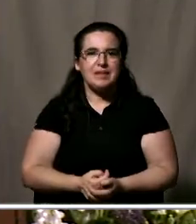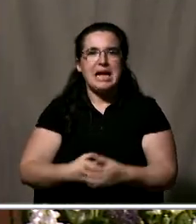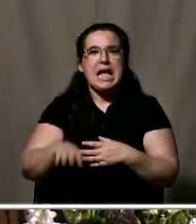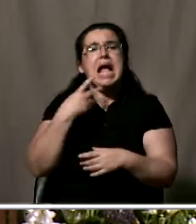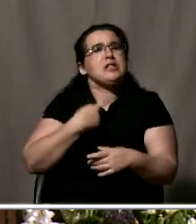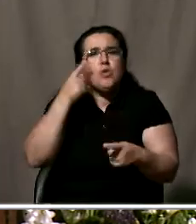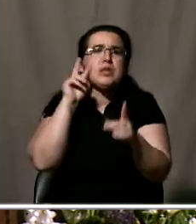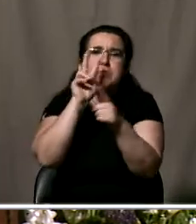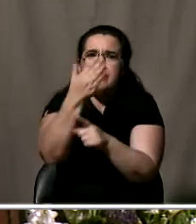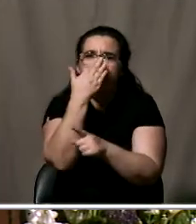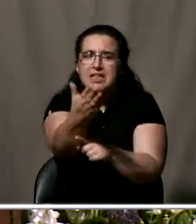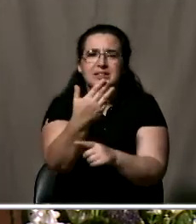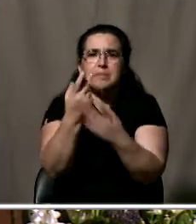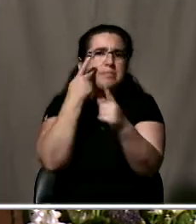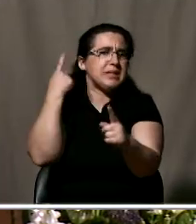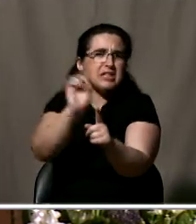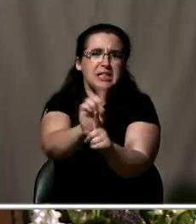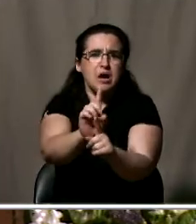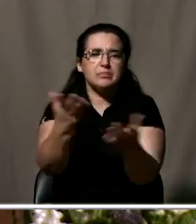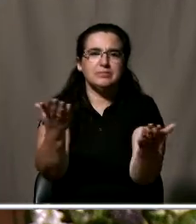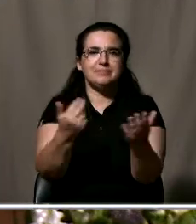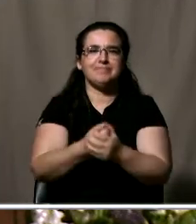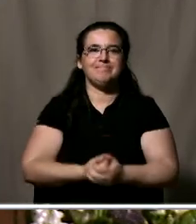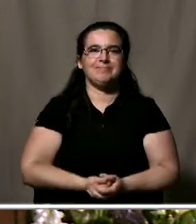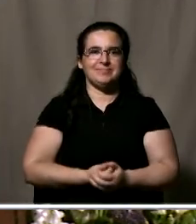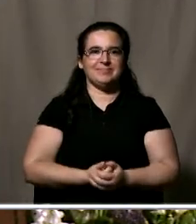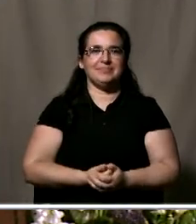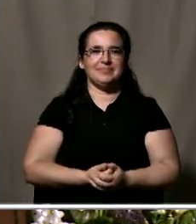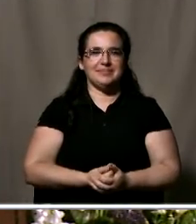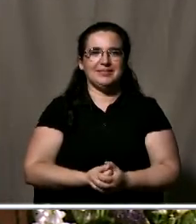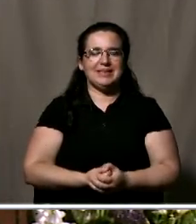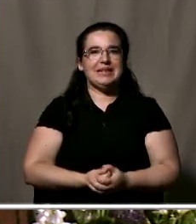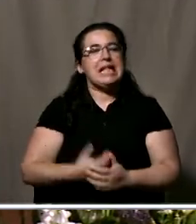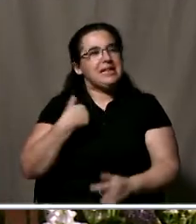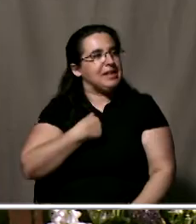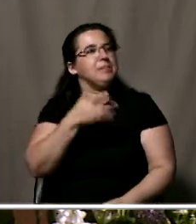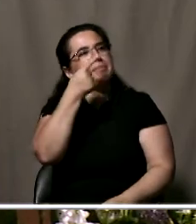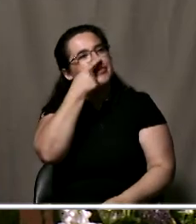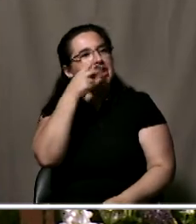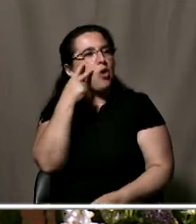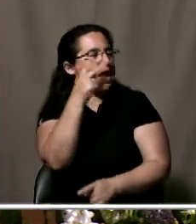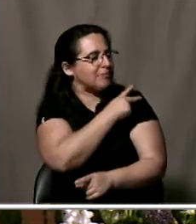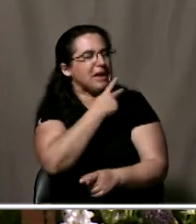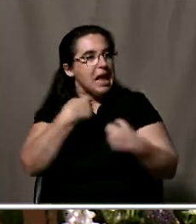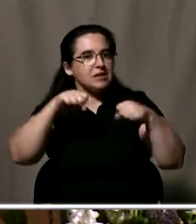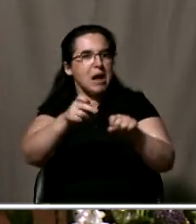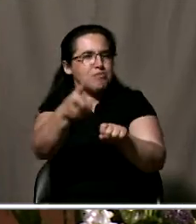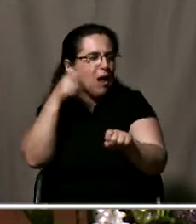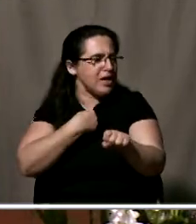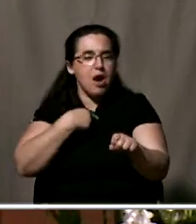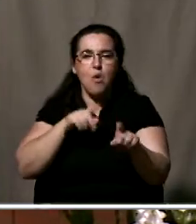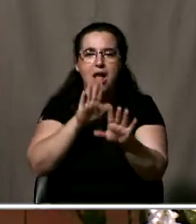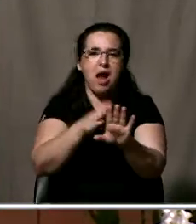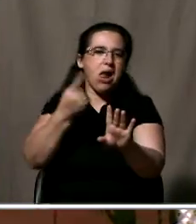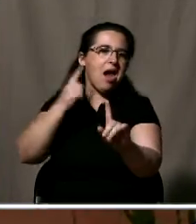back. Aiden, olha para frente, não olhes para trás. But he wants to see if he's beating grandpa on the bicycle. Ele quer ver se ele consegue ir mais rápido do que eu. And so one